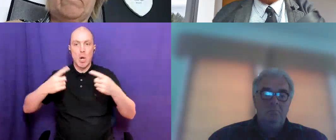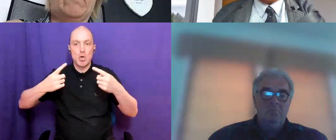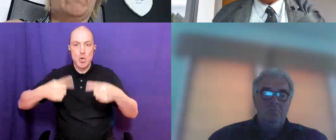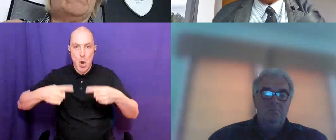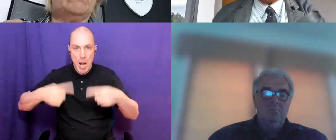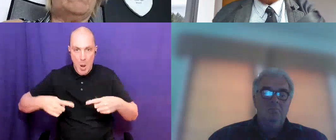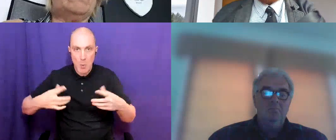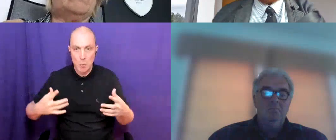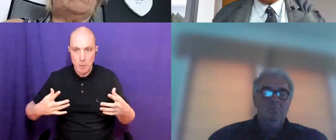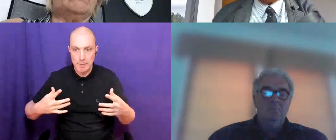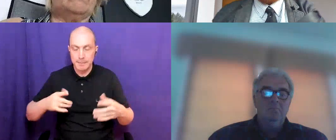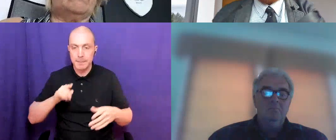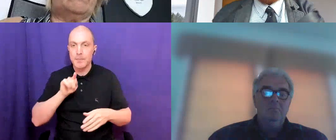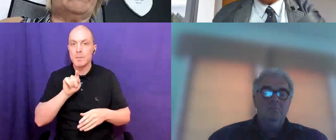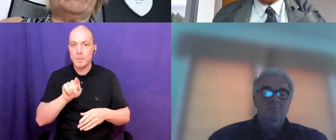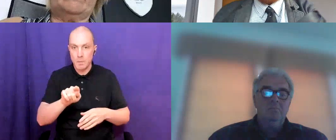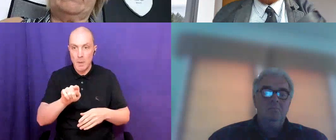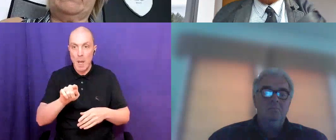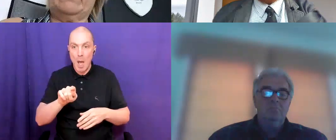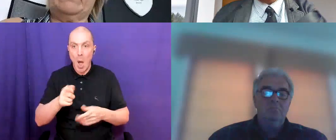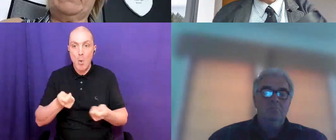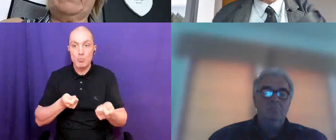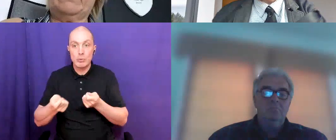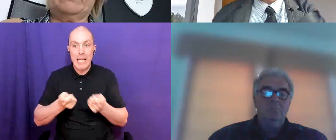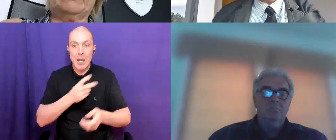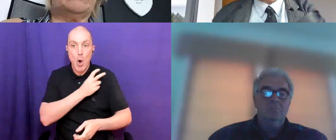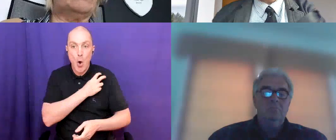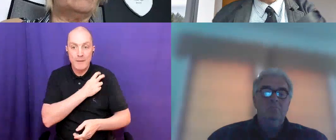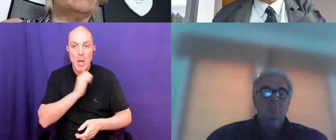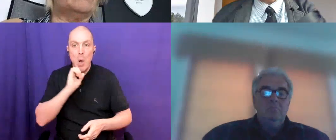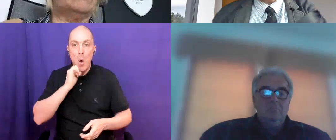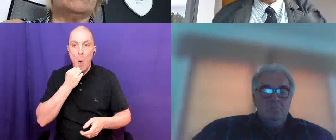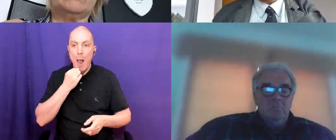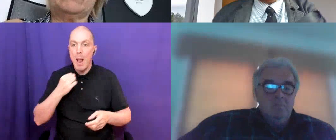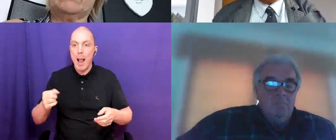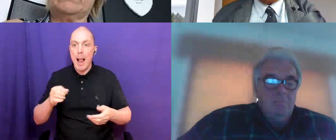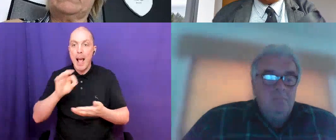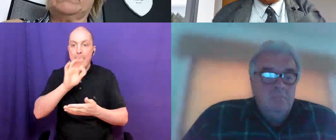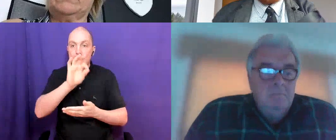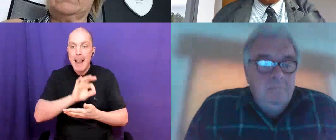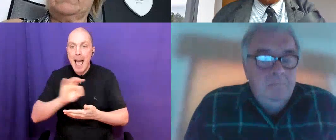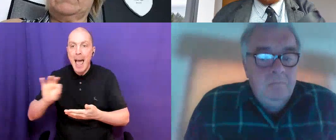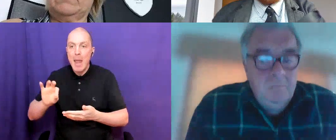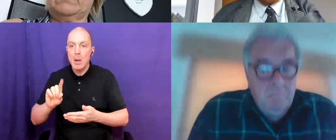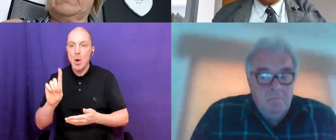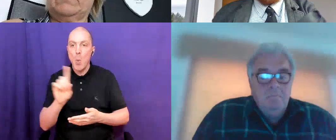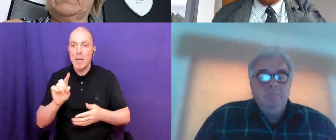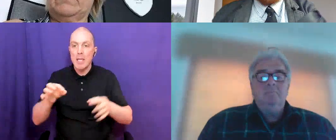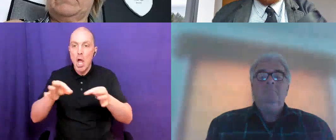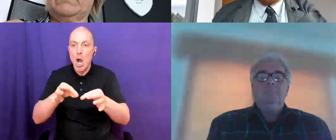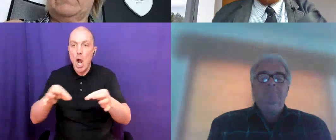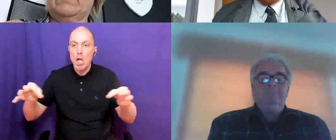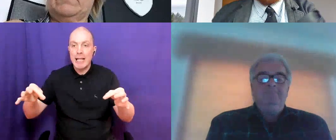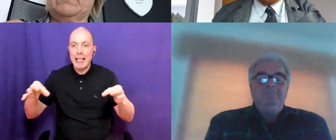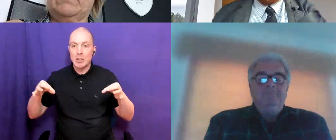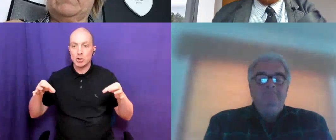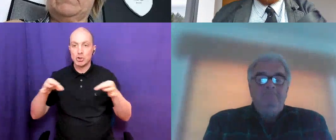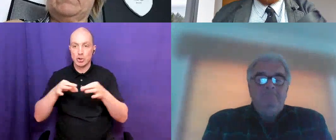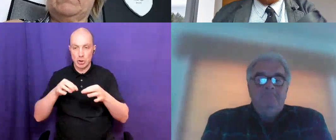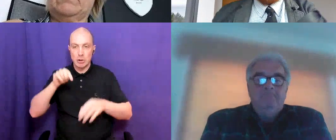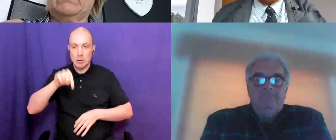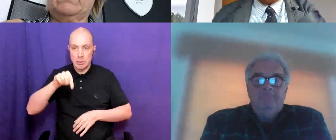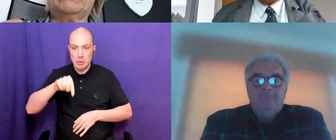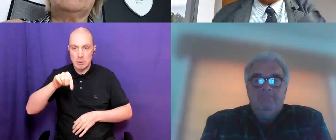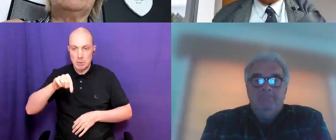sessions noted, the presiding officer will have a layout plan showing the curtilage of each polling place. In